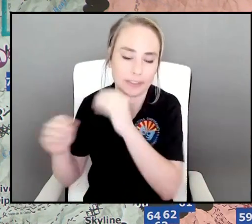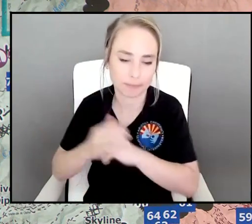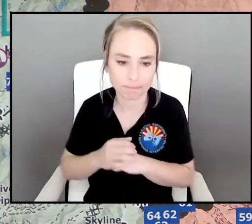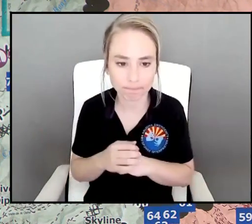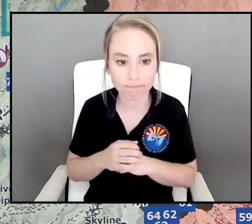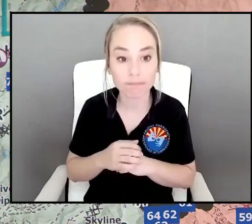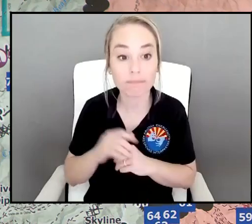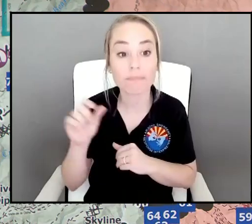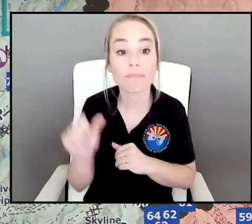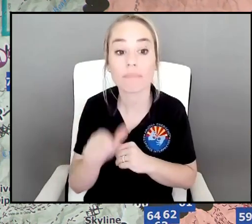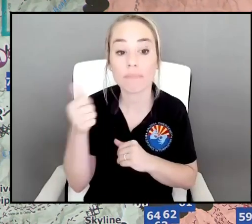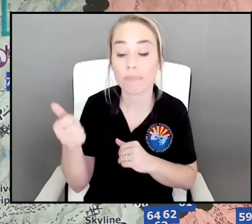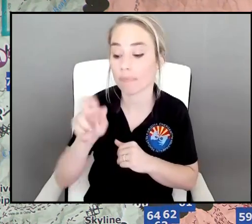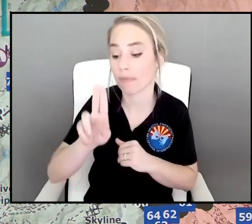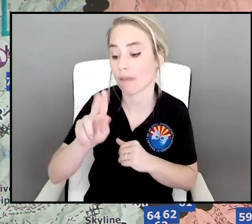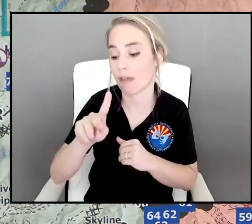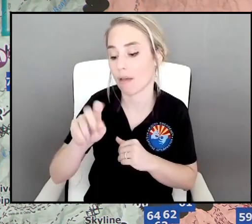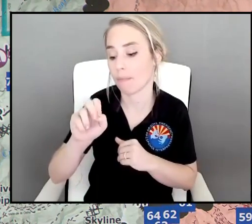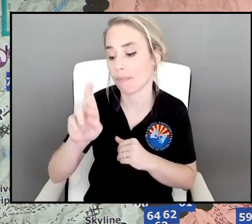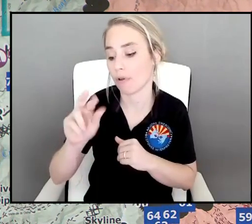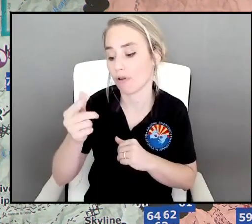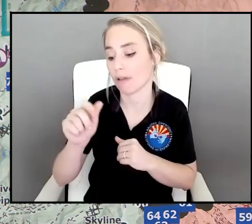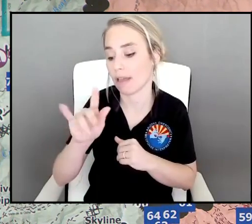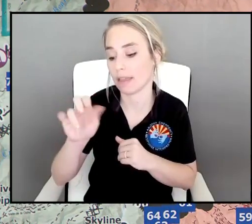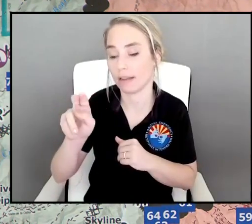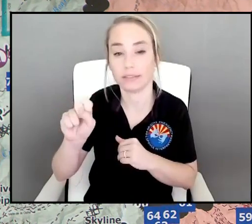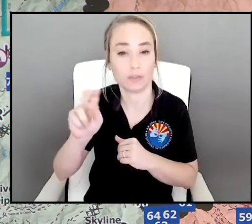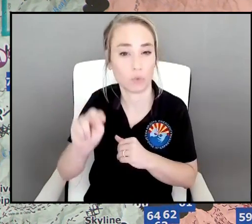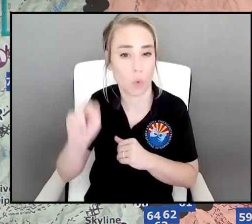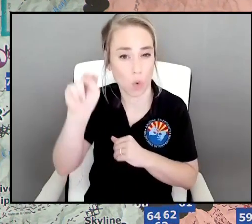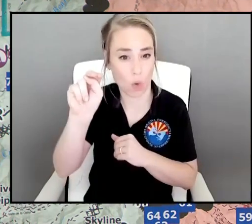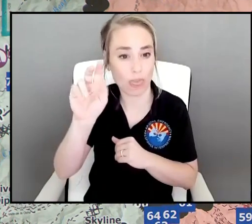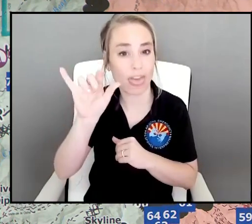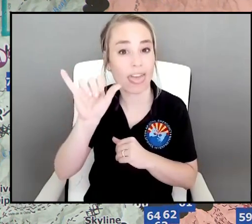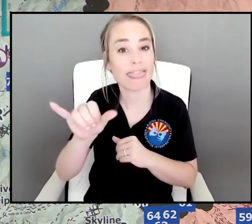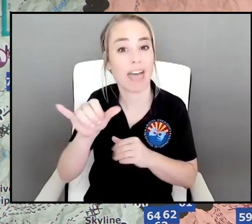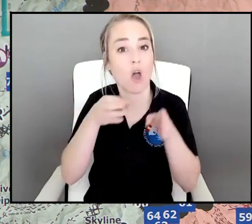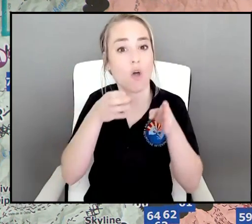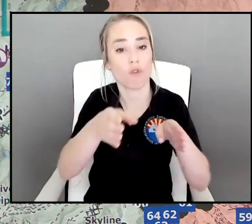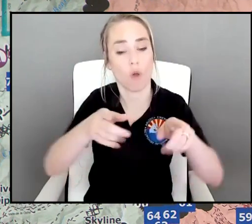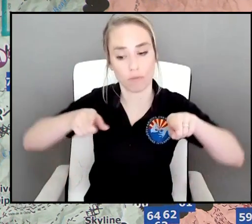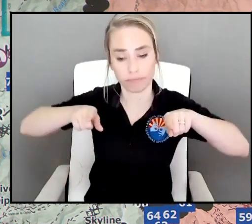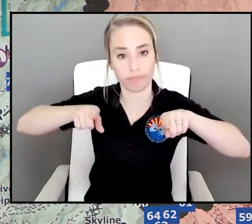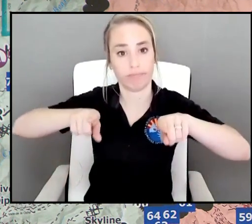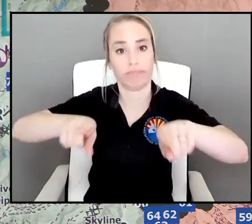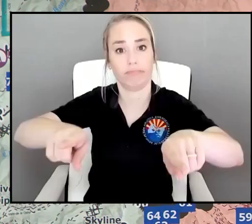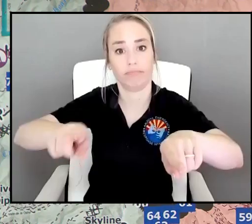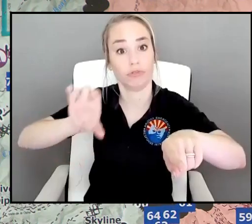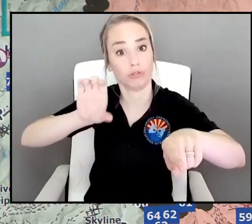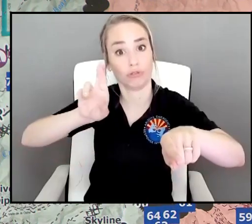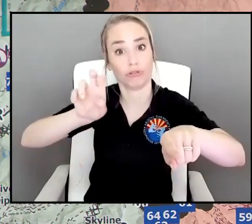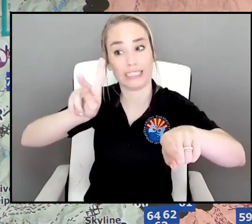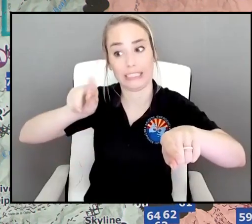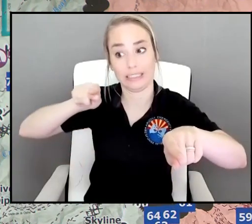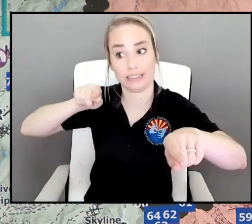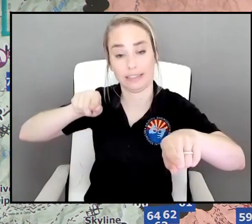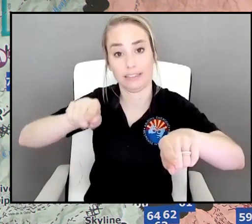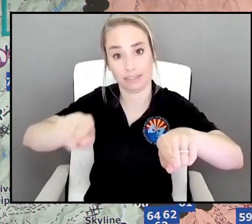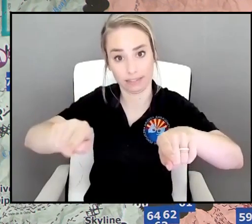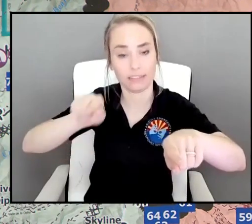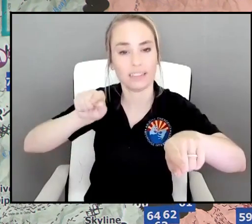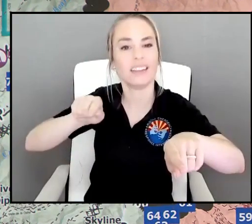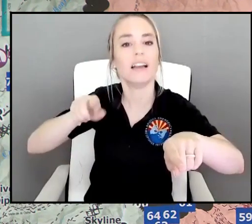the Forest Service land up north, that road kind of parallels the creek. Some of the creek